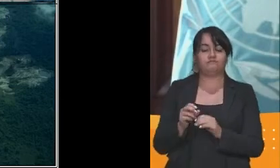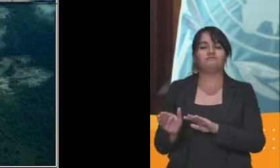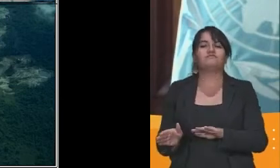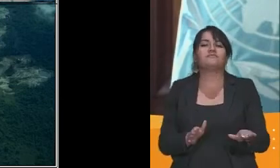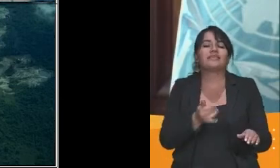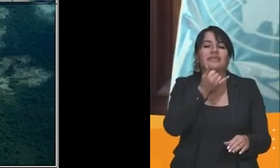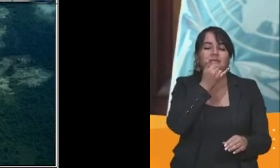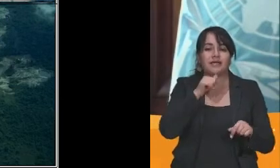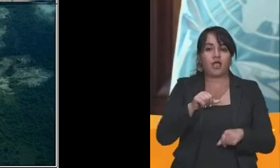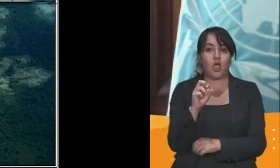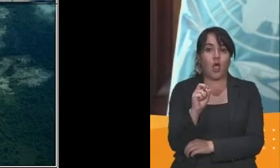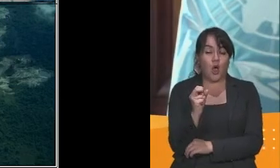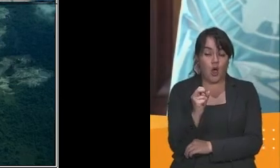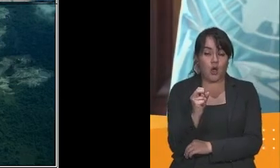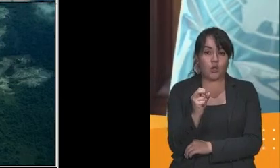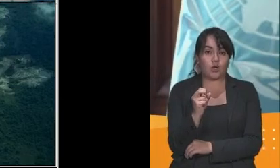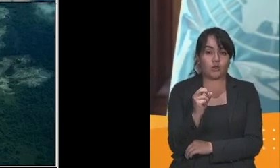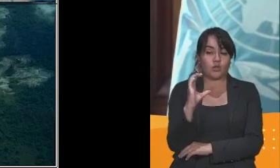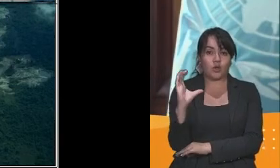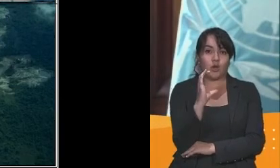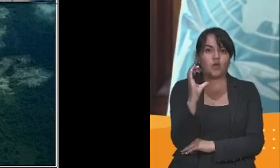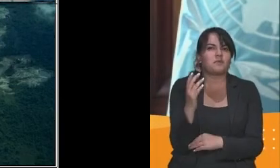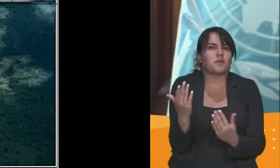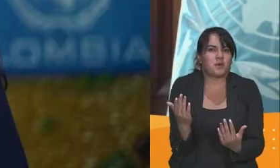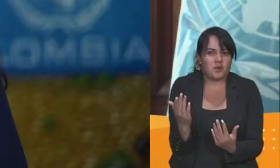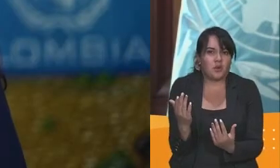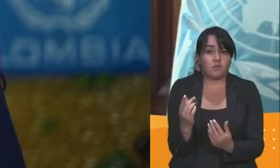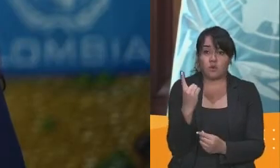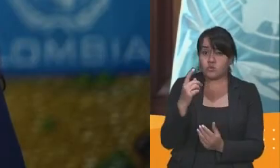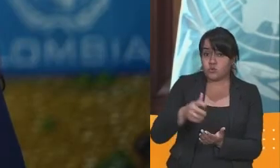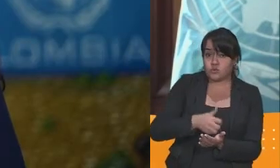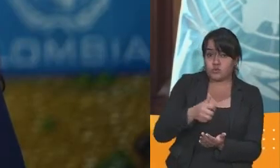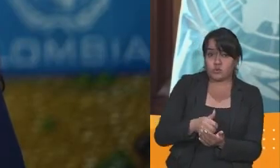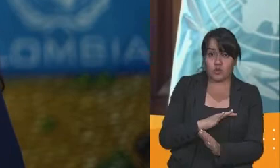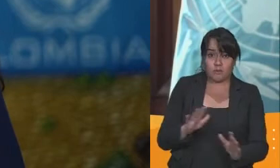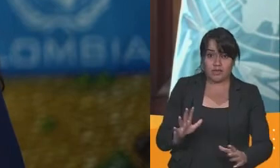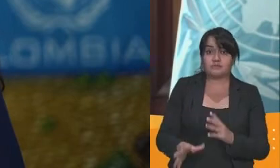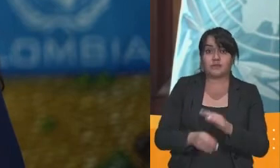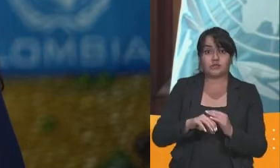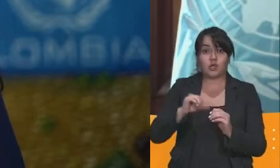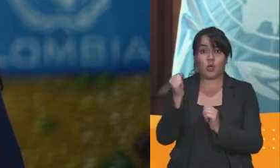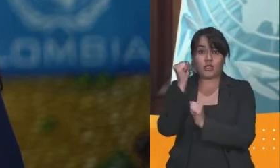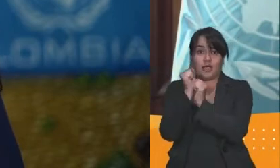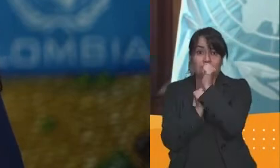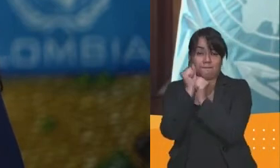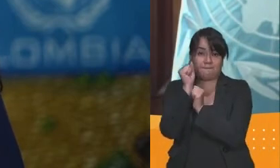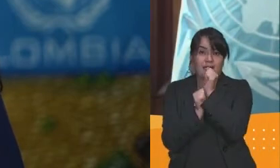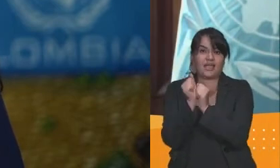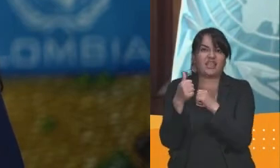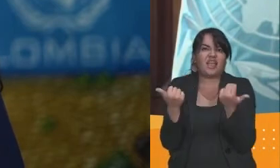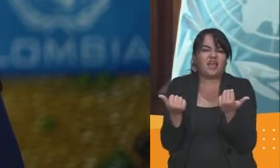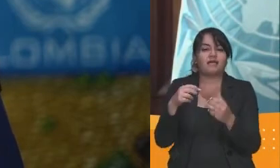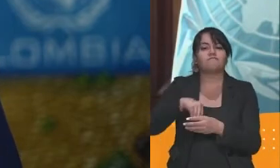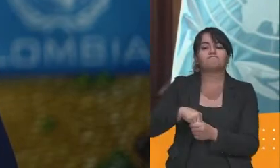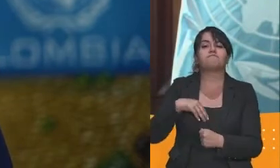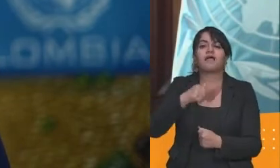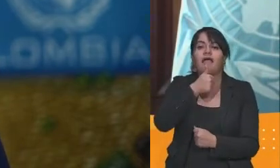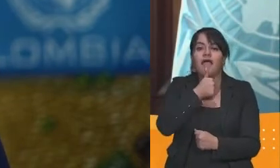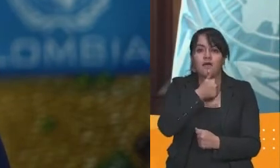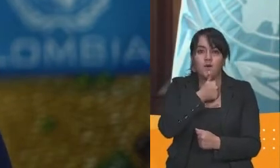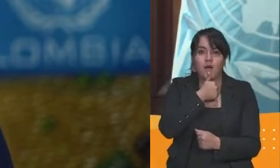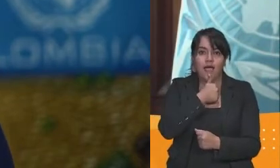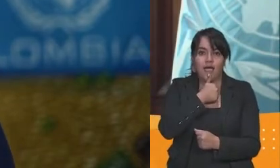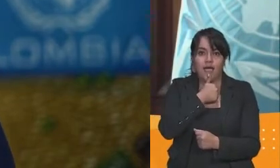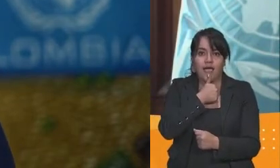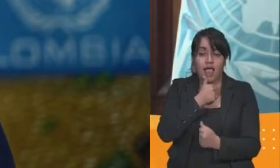we just not do this with these machines in the territory. We also do it with machinery in the water. Why is this different? Because the print is